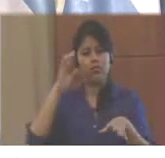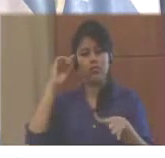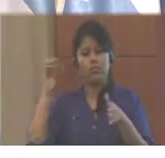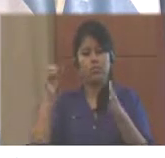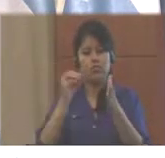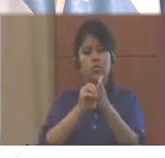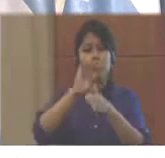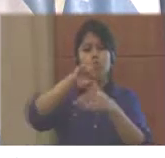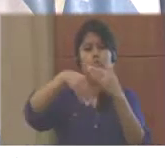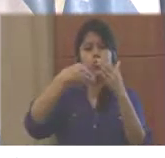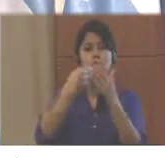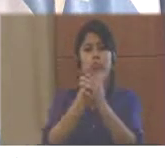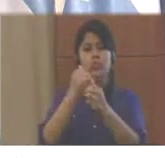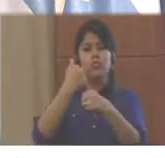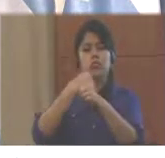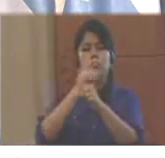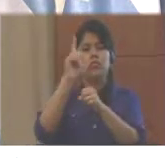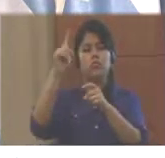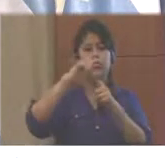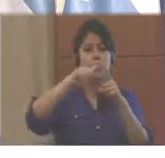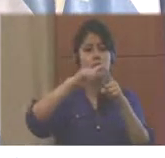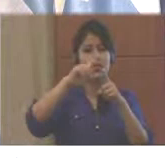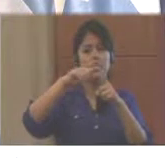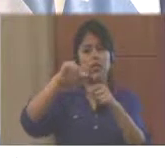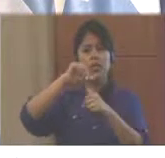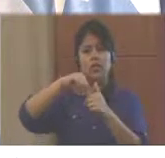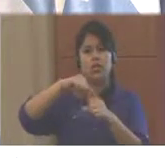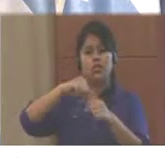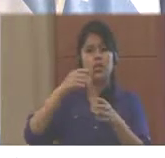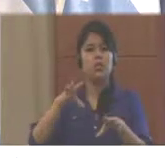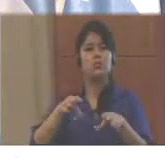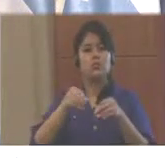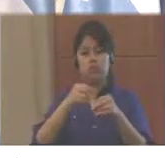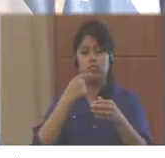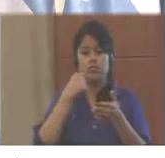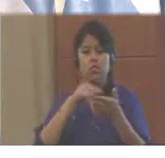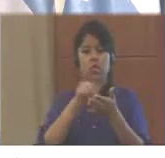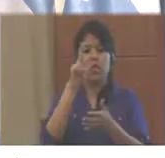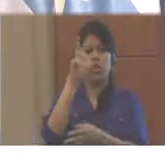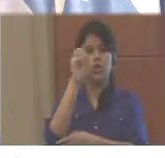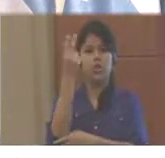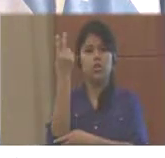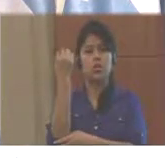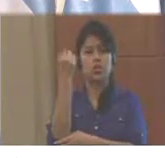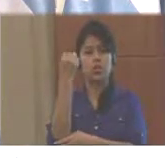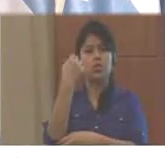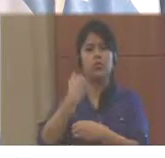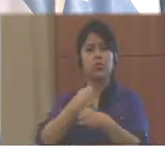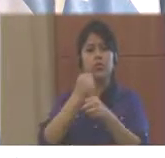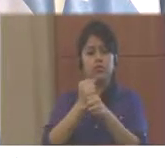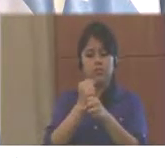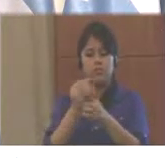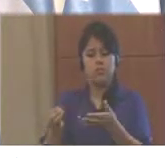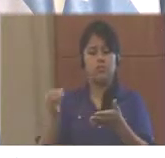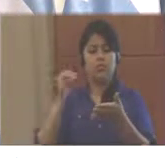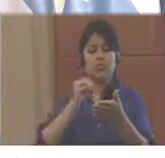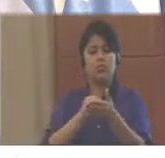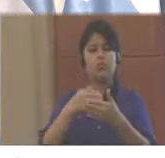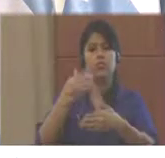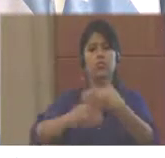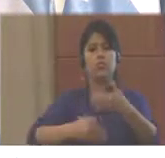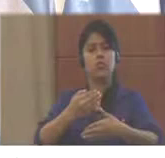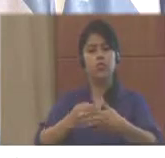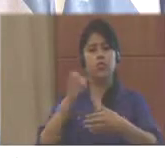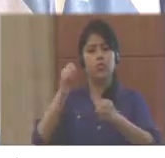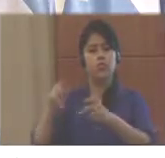Emergency Management grouping, has contributed significantly to the HFA implementation process. At the